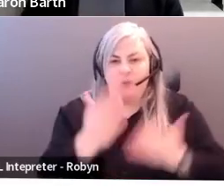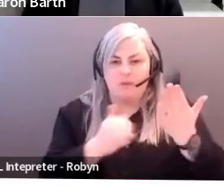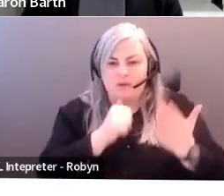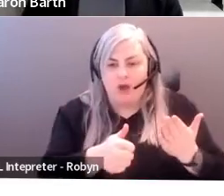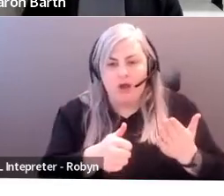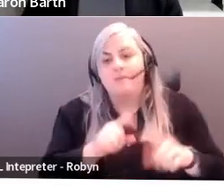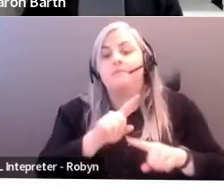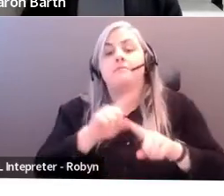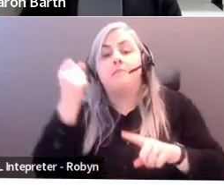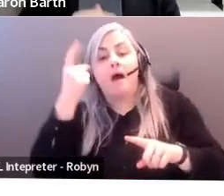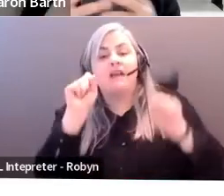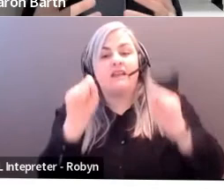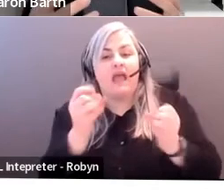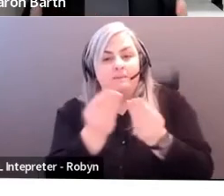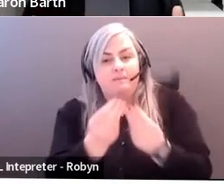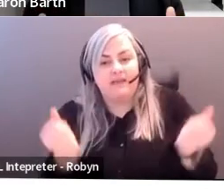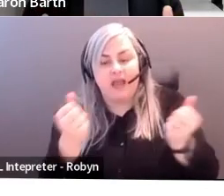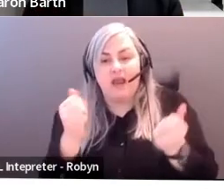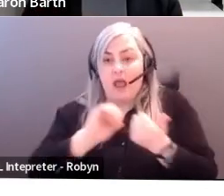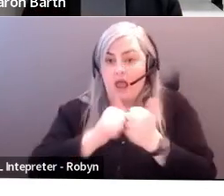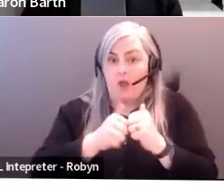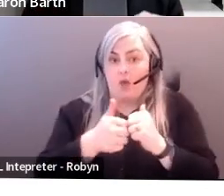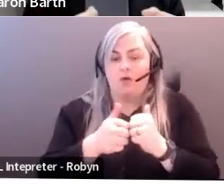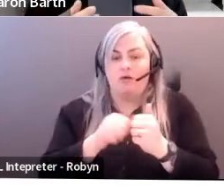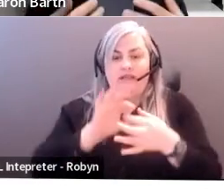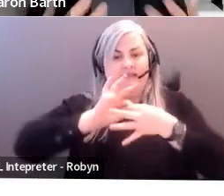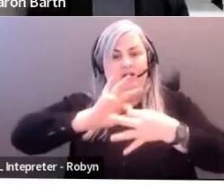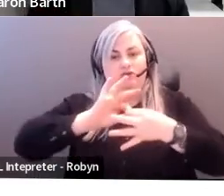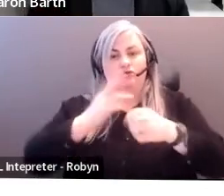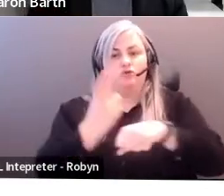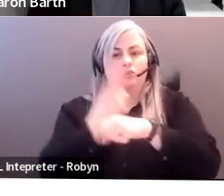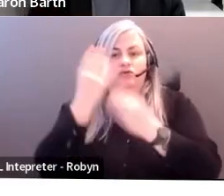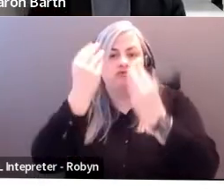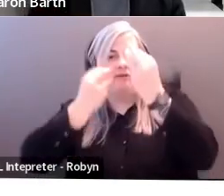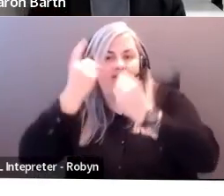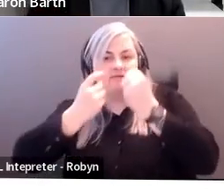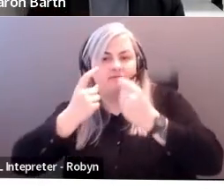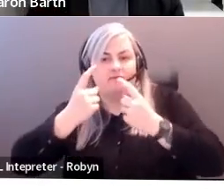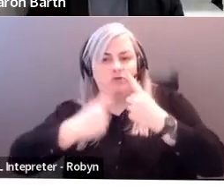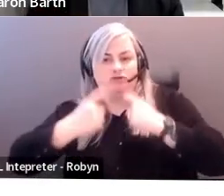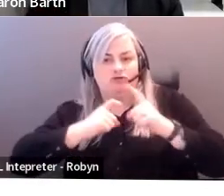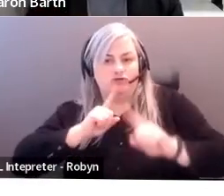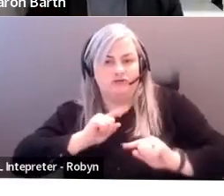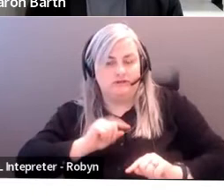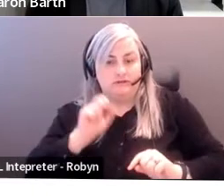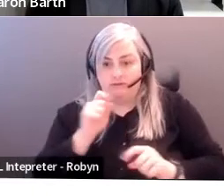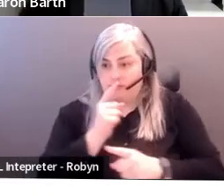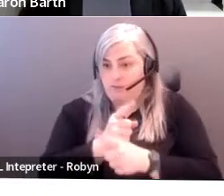possible to mitigate them through engaging using these reflective questions,